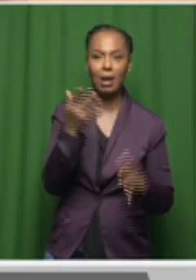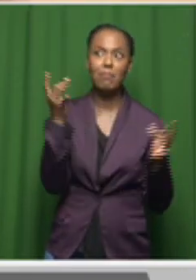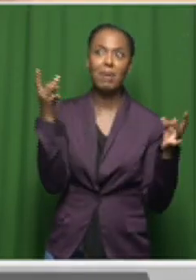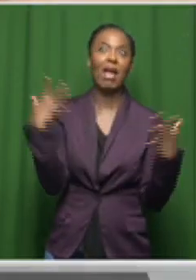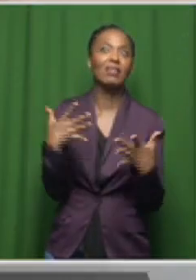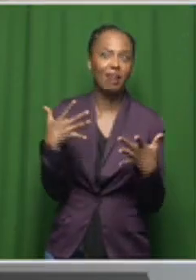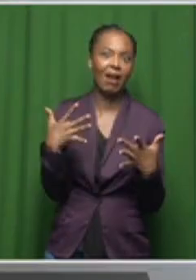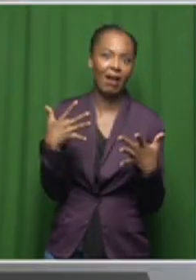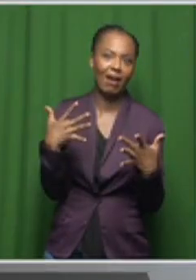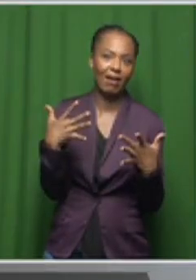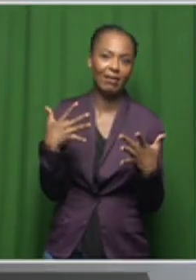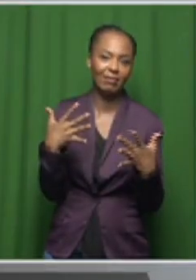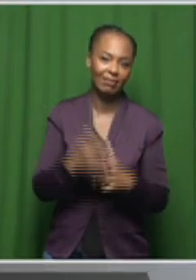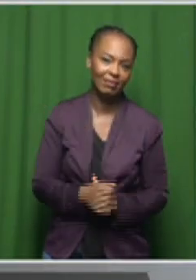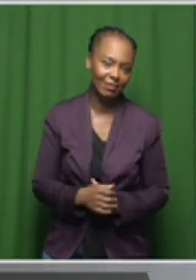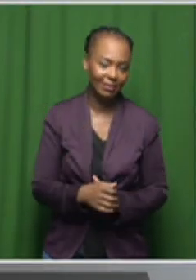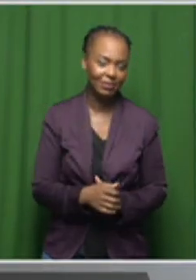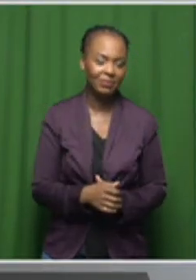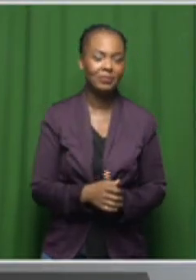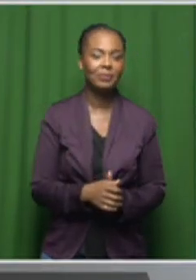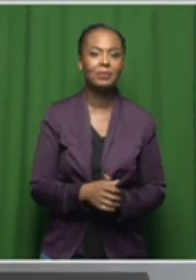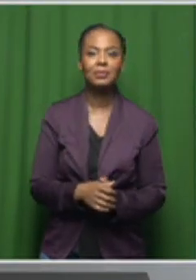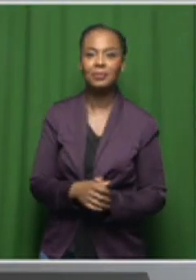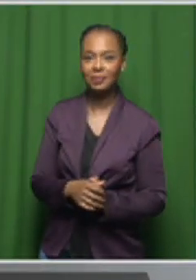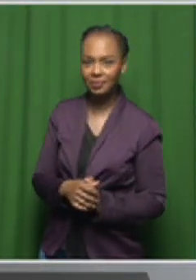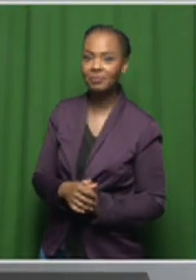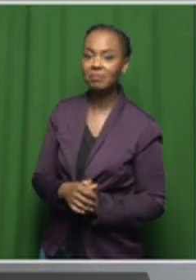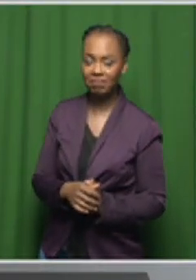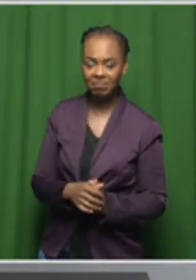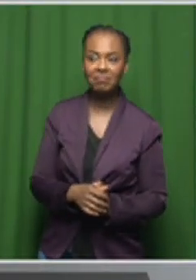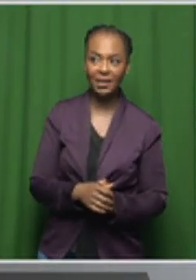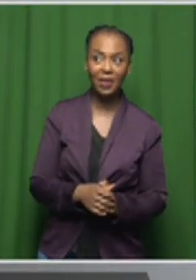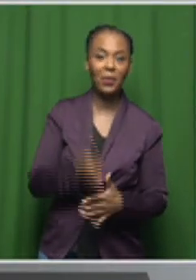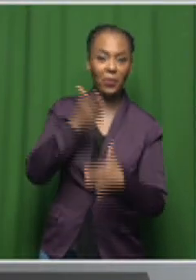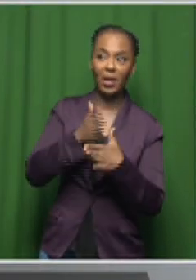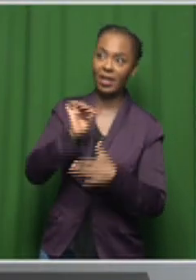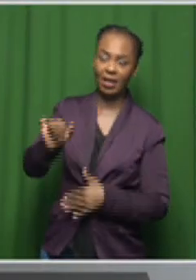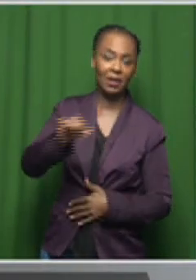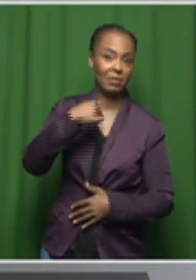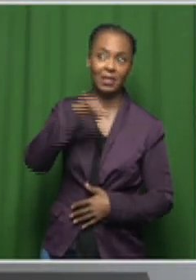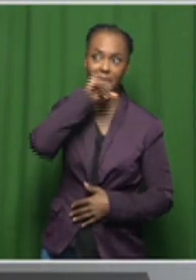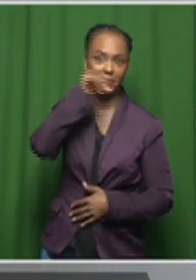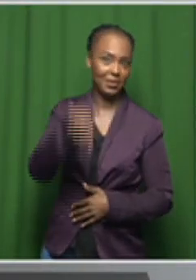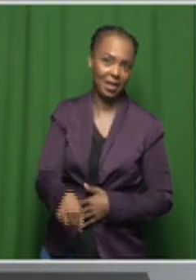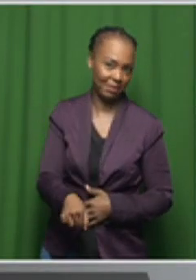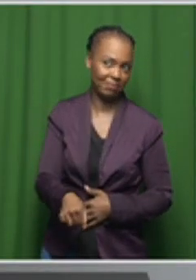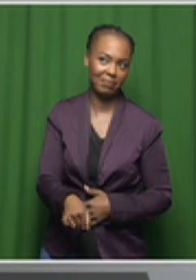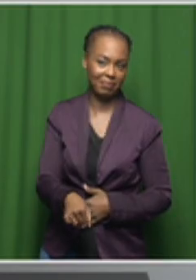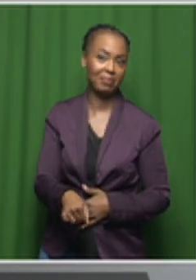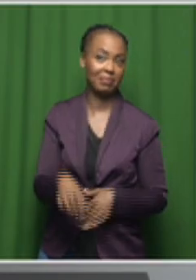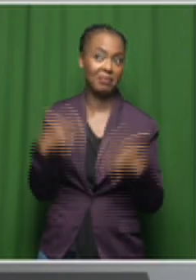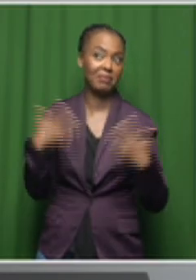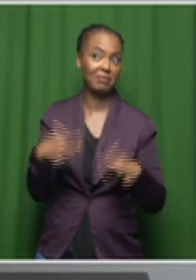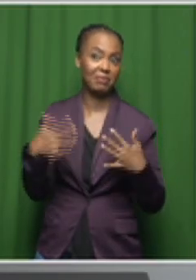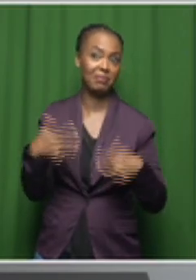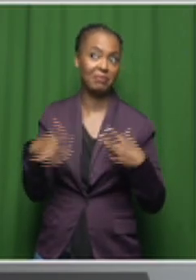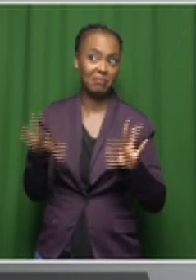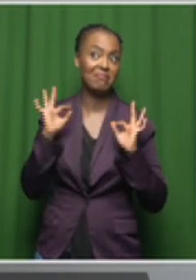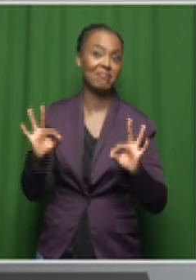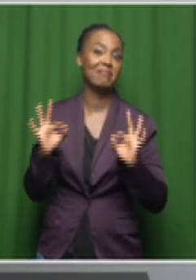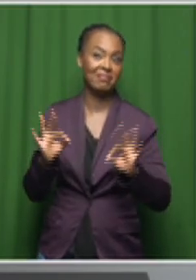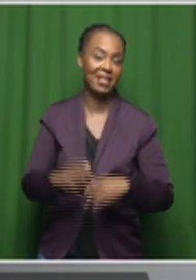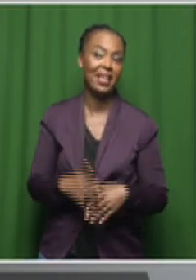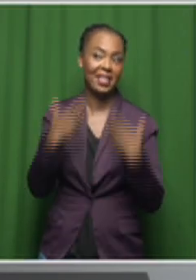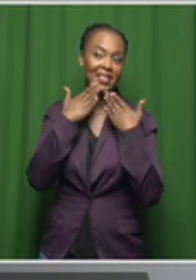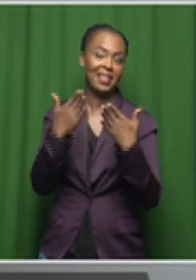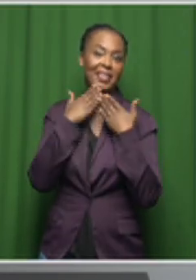magnetic. All right, Richard, I really love your work. I really do. It's absolutely magical. Thank you so much for joining us. Thank you very much for